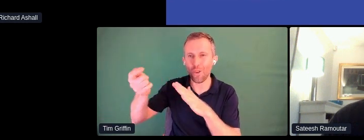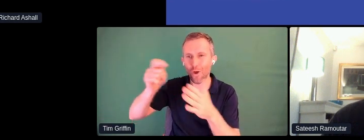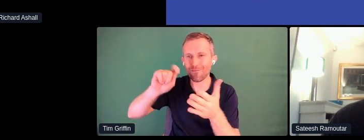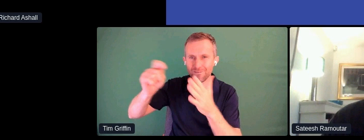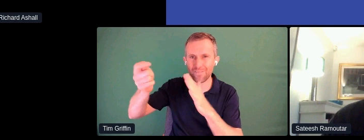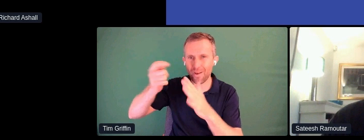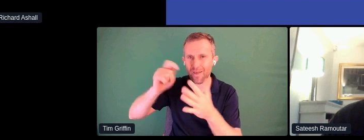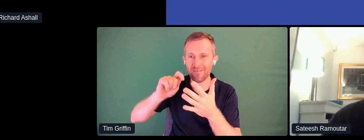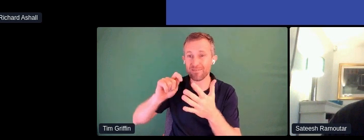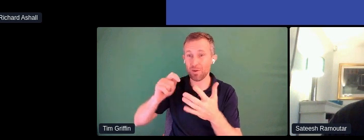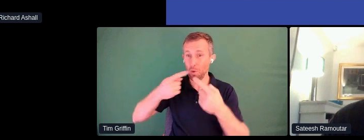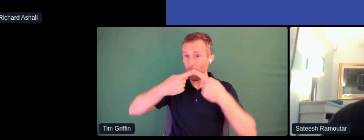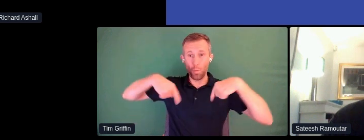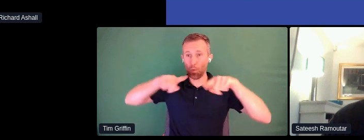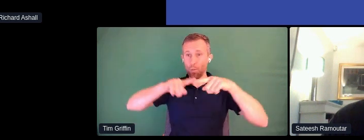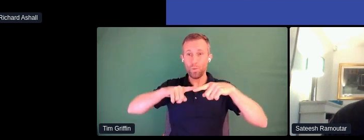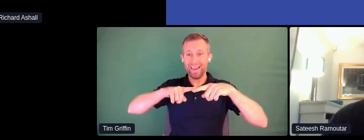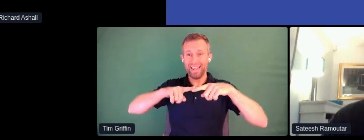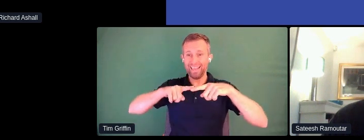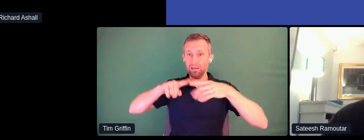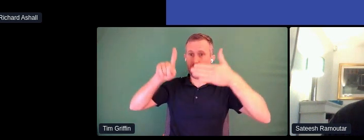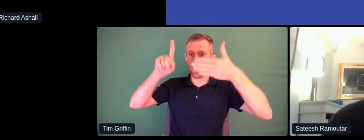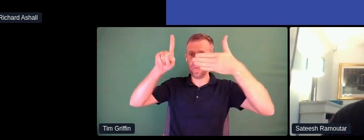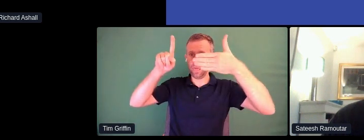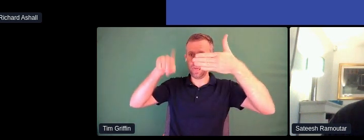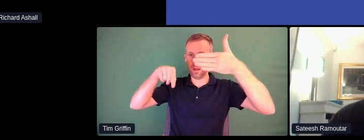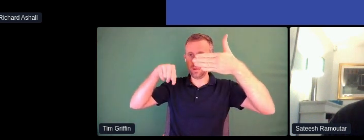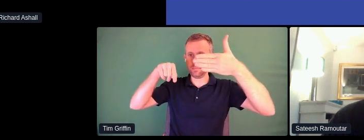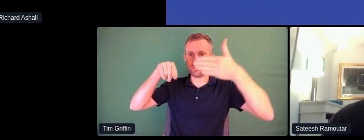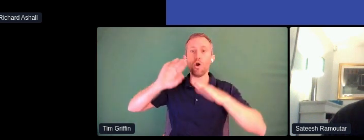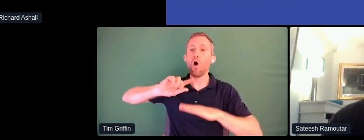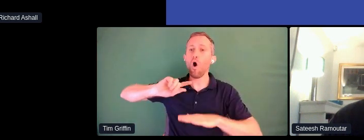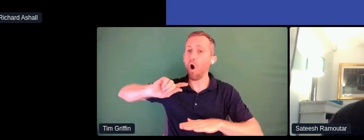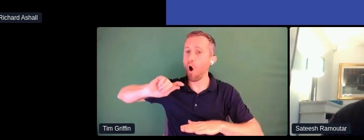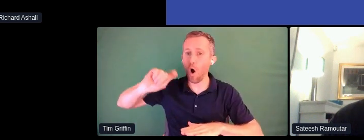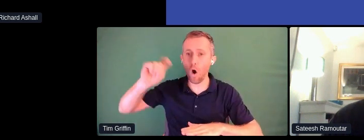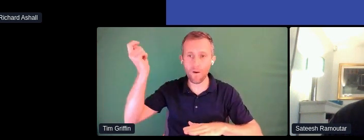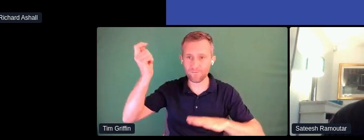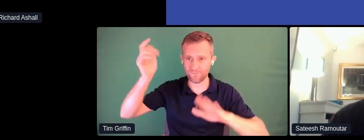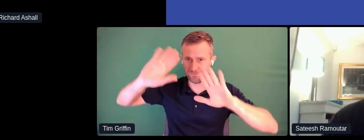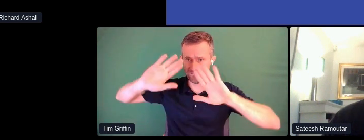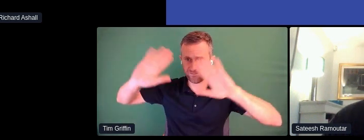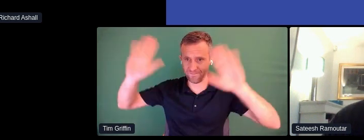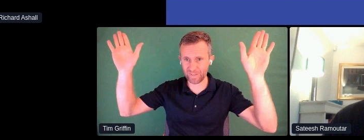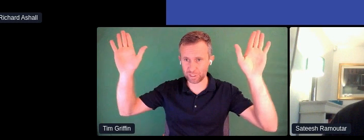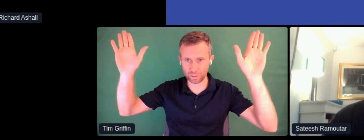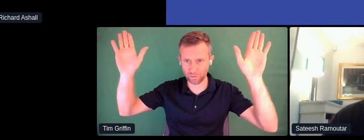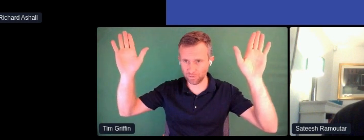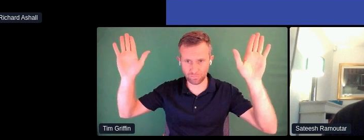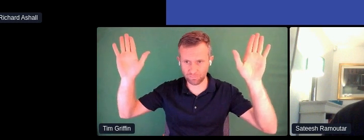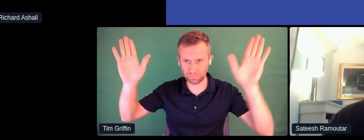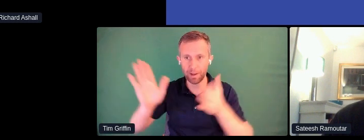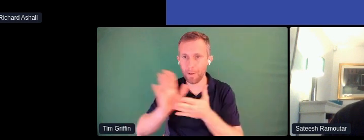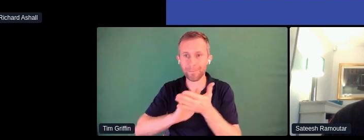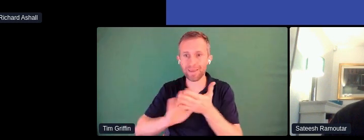down from the top of the screen, that's actually fully disabled. With